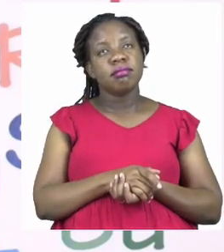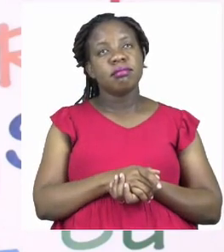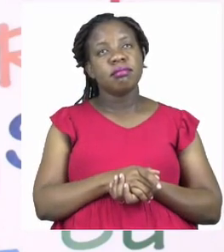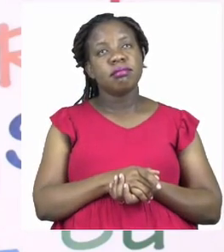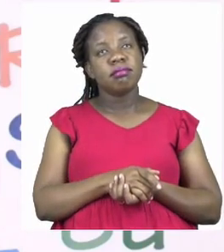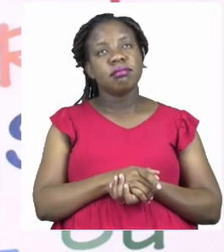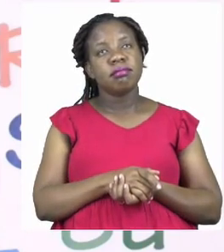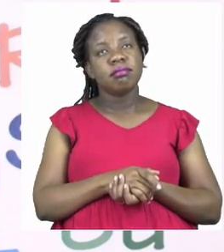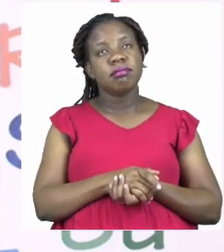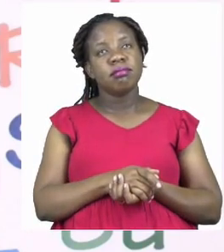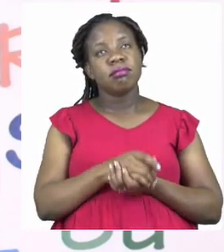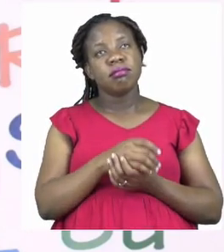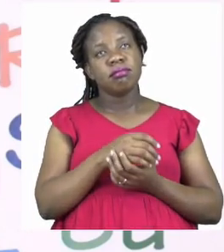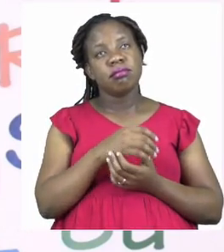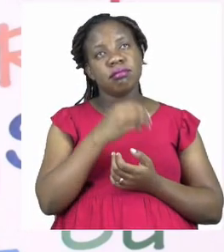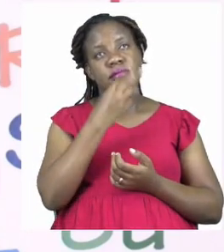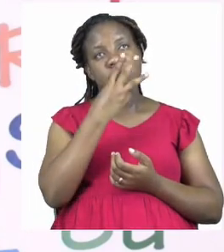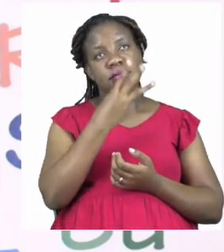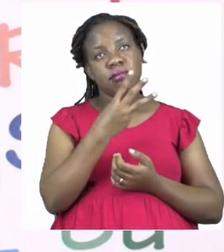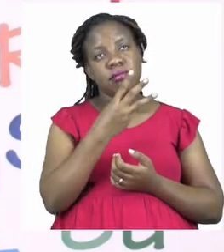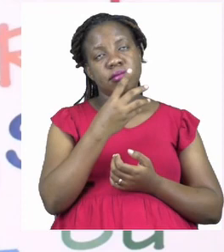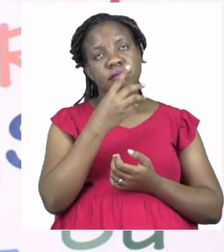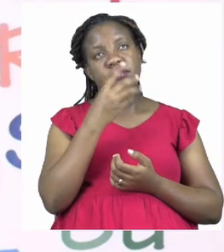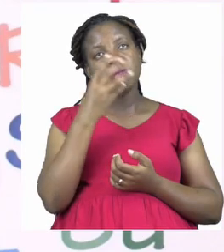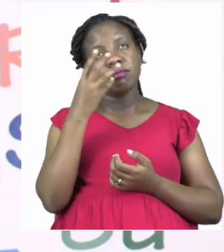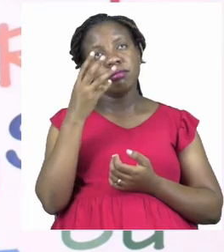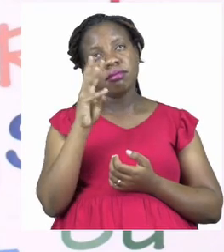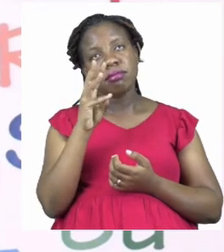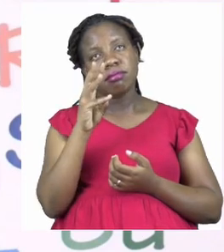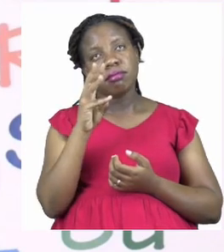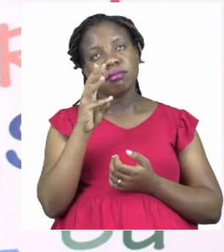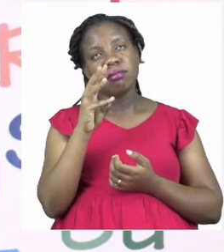go. 3, 6,